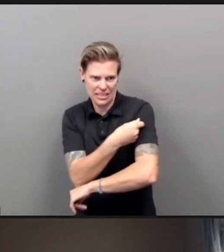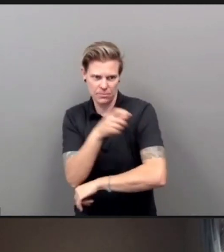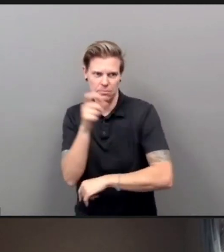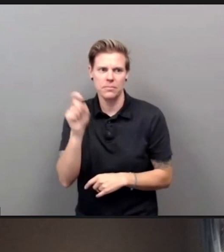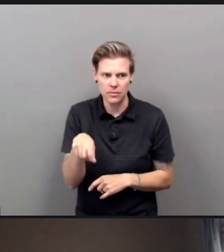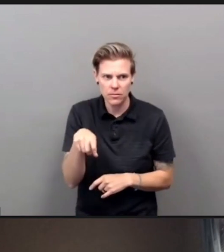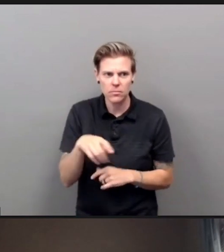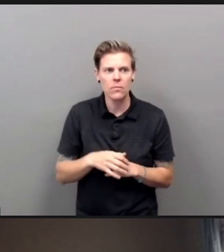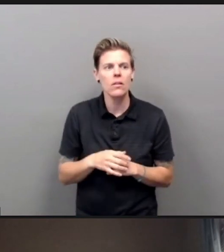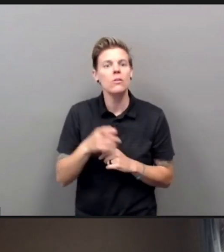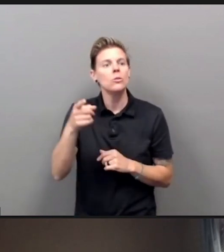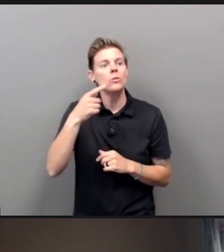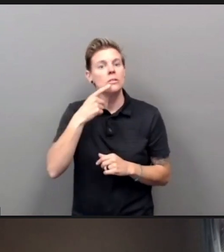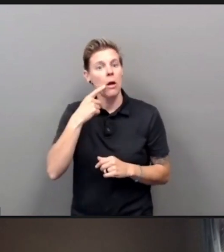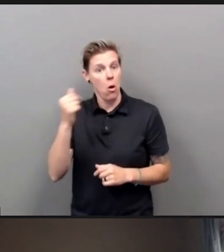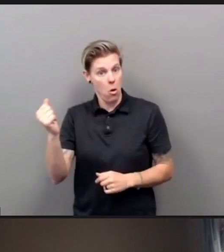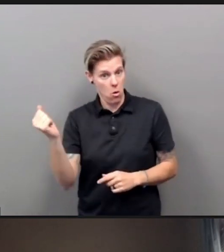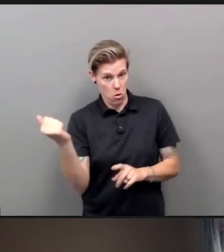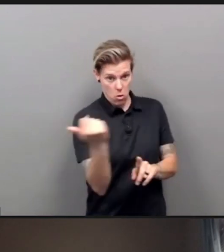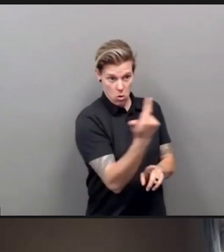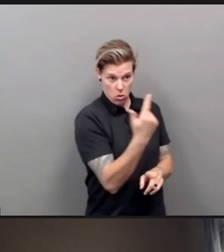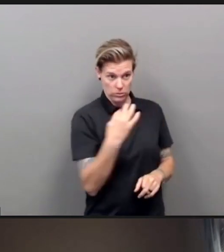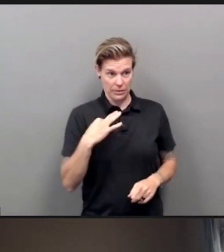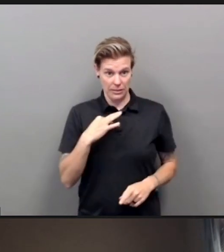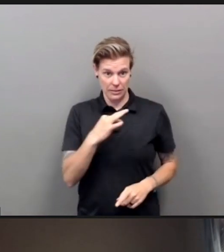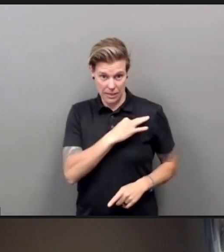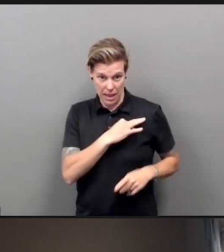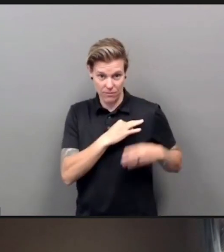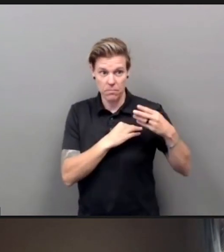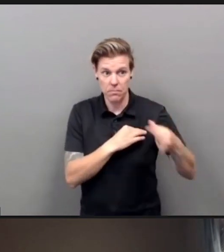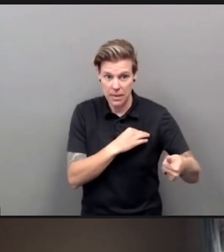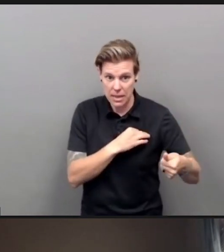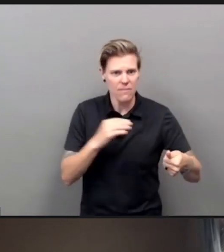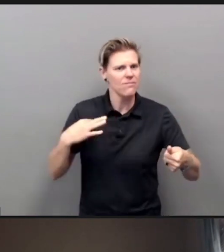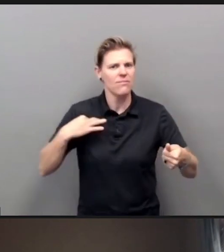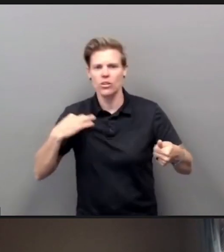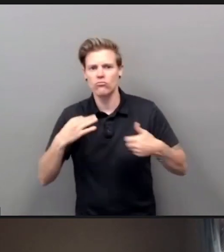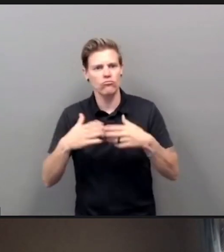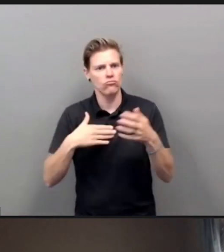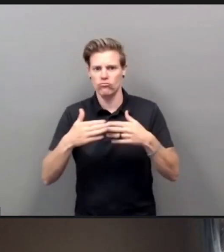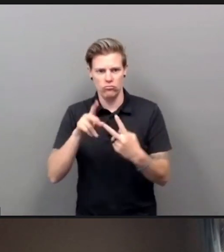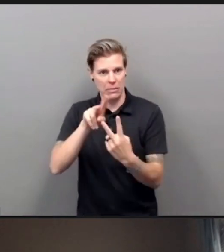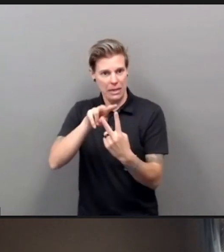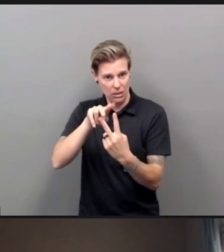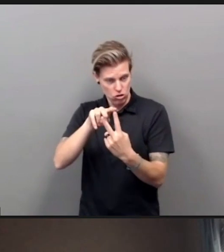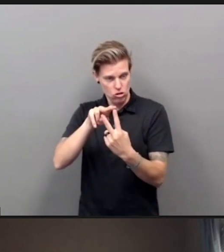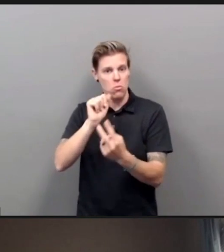unpaid individuals who work on site in a hospital setting where care is provided to patients